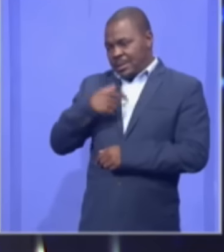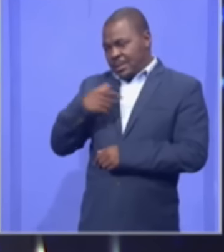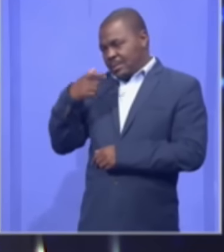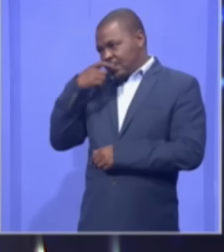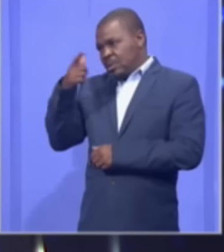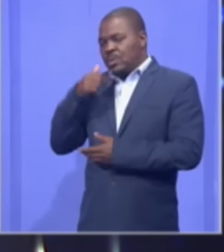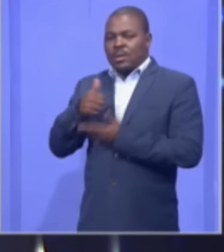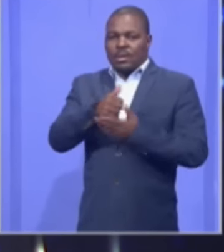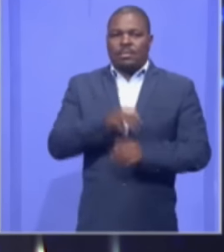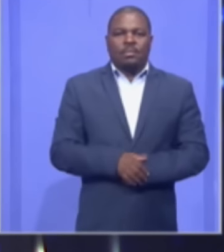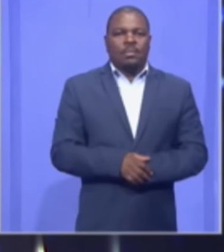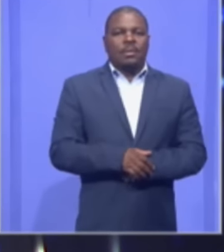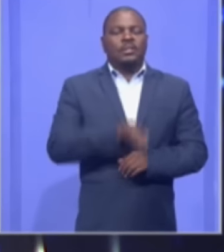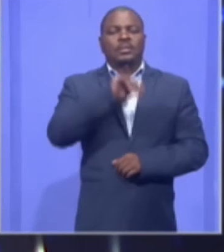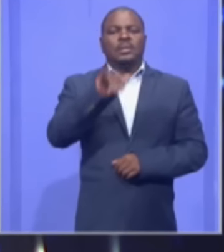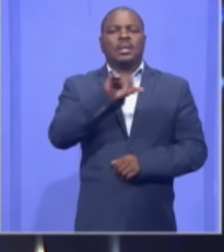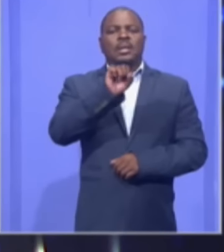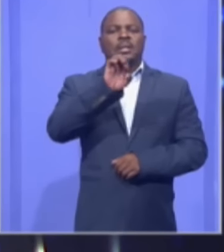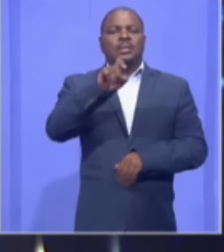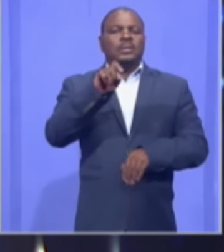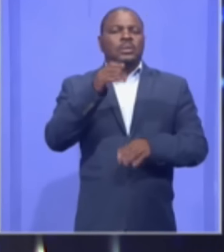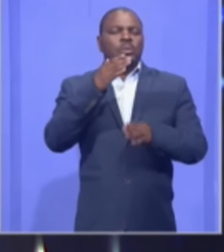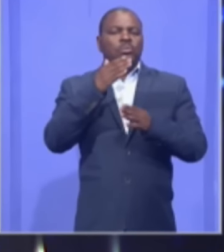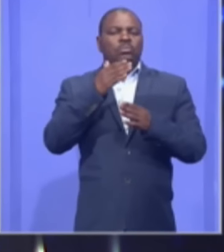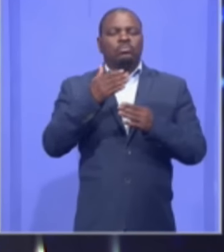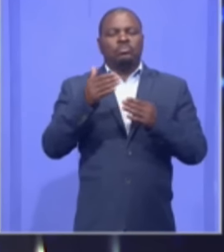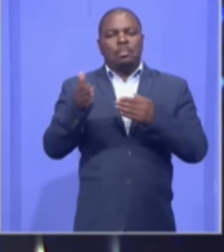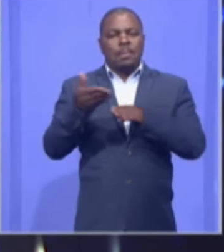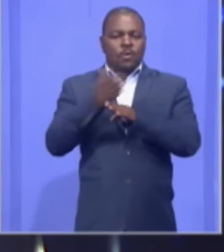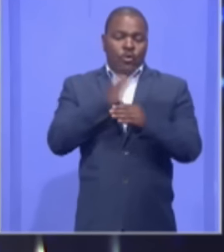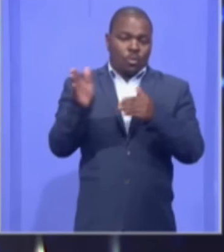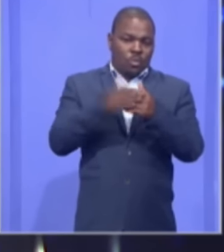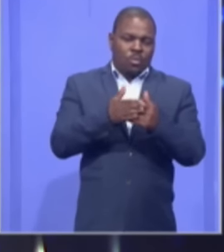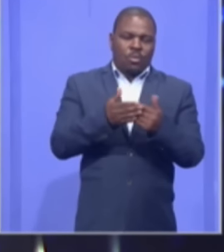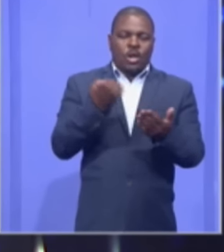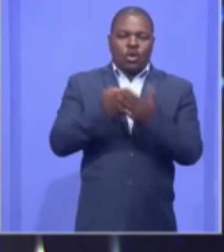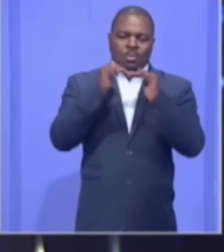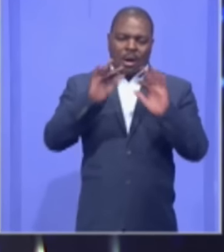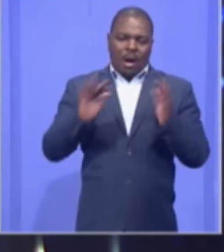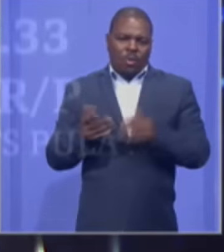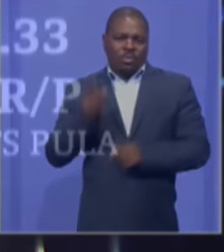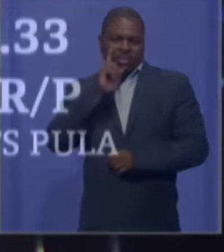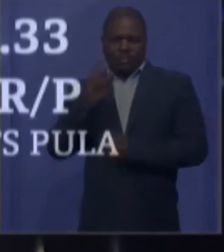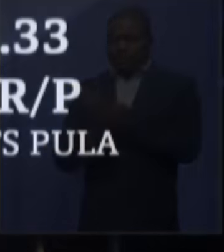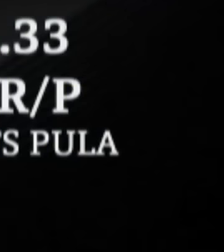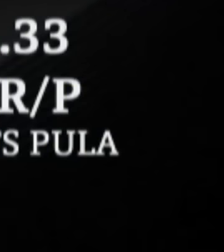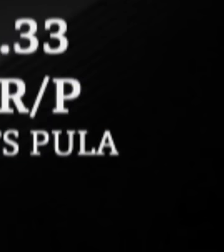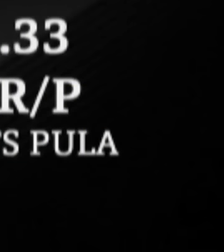Jwale ha re bone hore mebaraka e sebeditse jwang ha JSE kwalwa horeng ya bohlano.